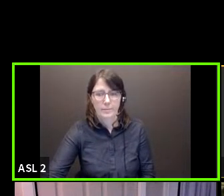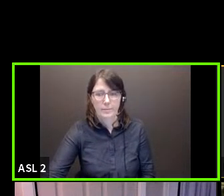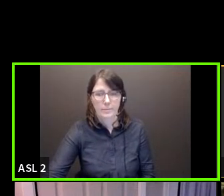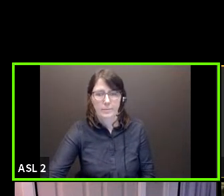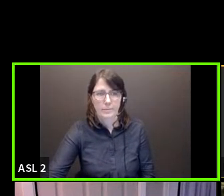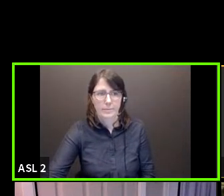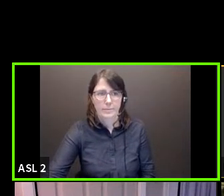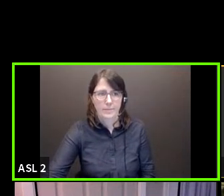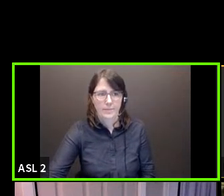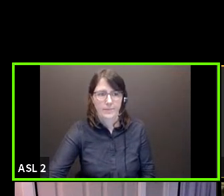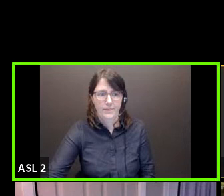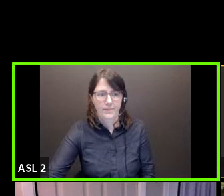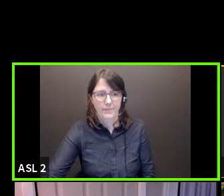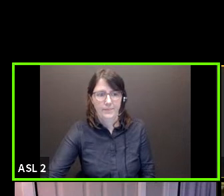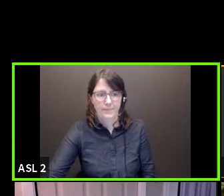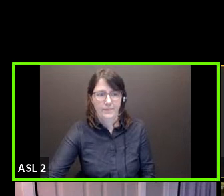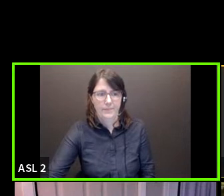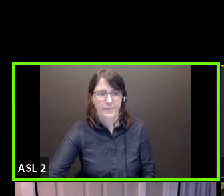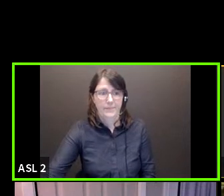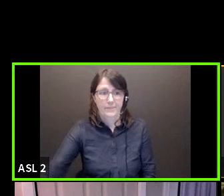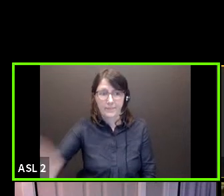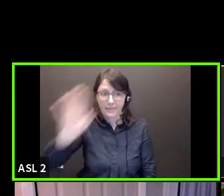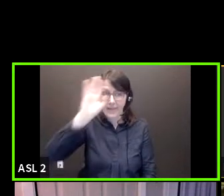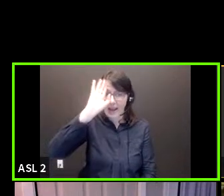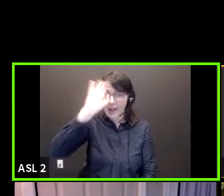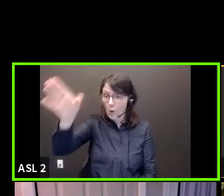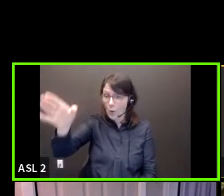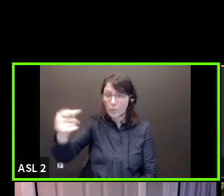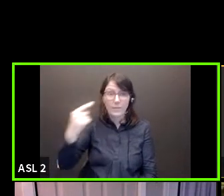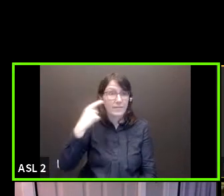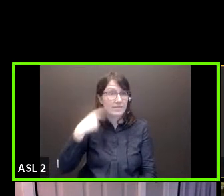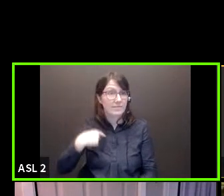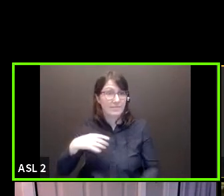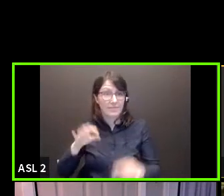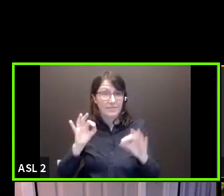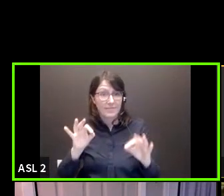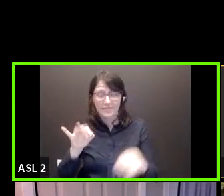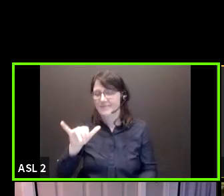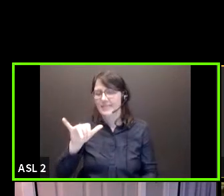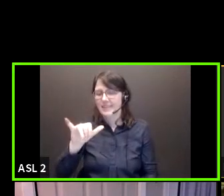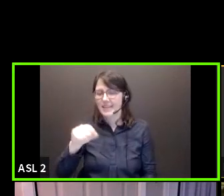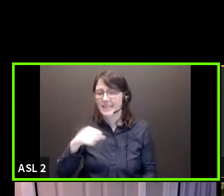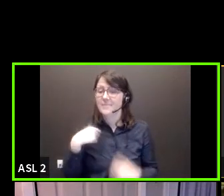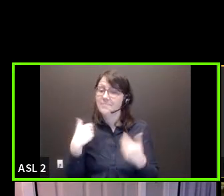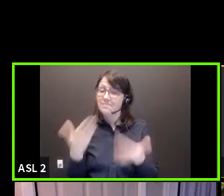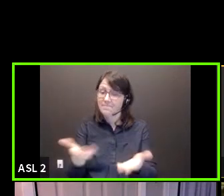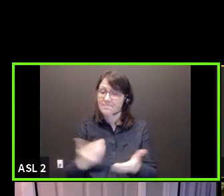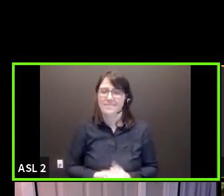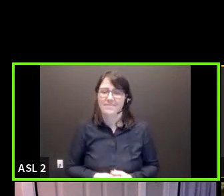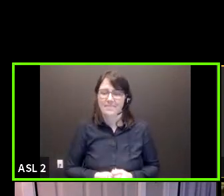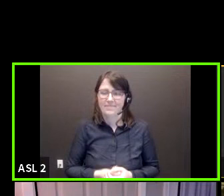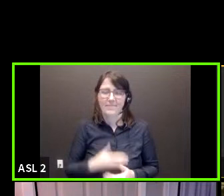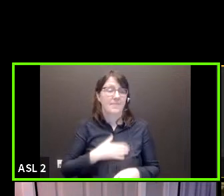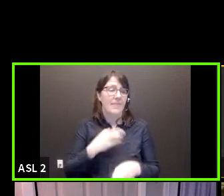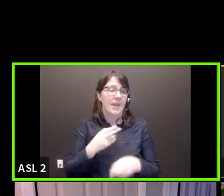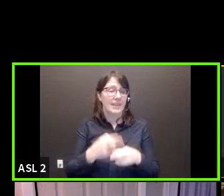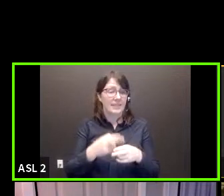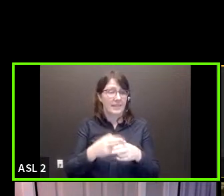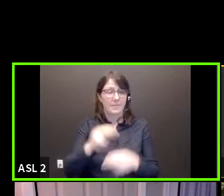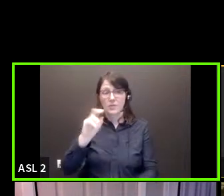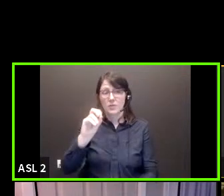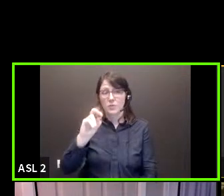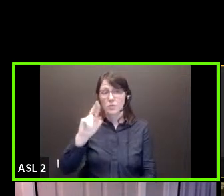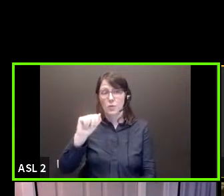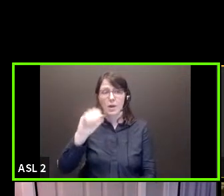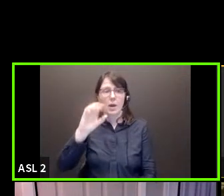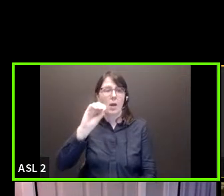hello everyone can you hear me yes we can awesome so my name is norah ottenhoff and i am here